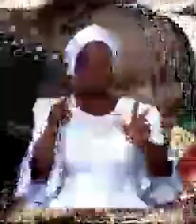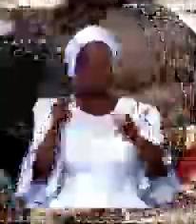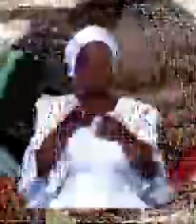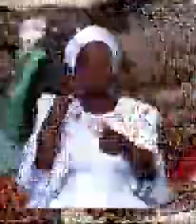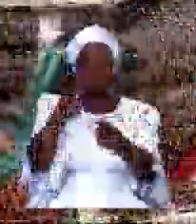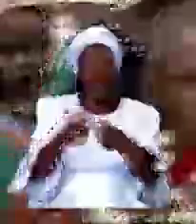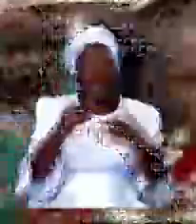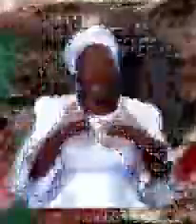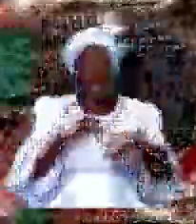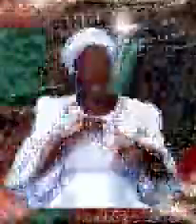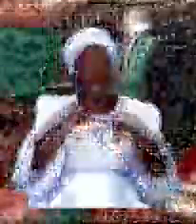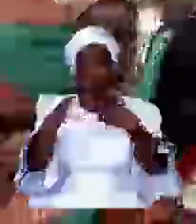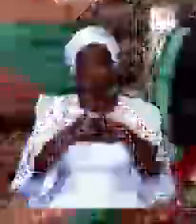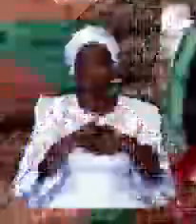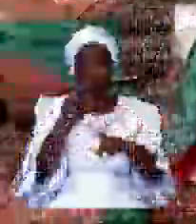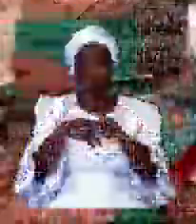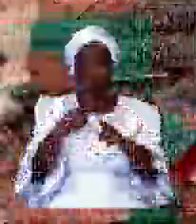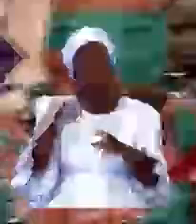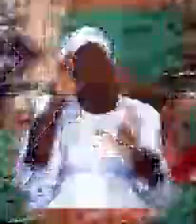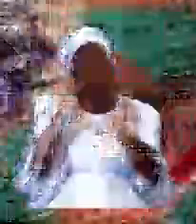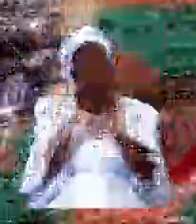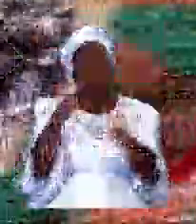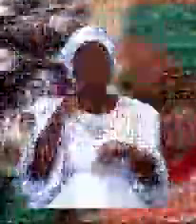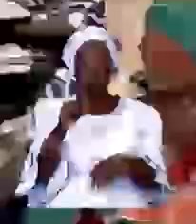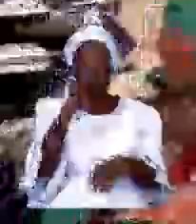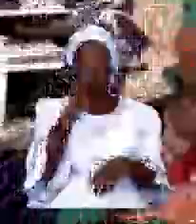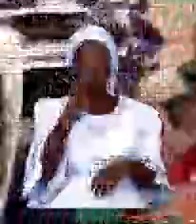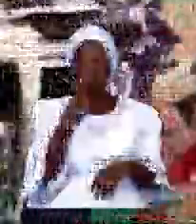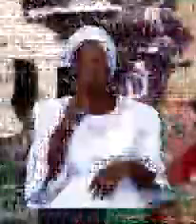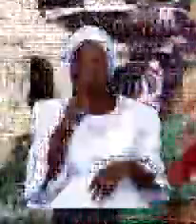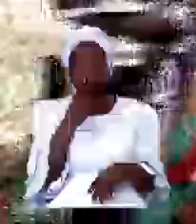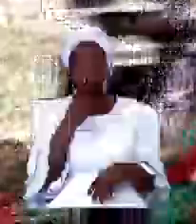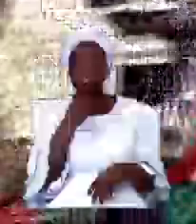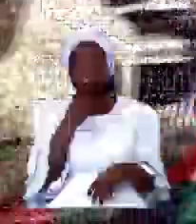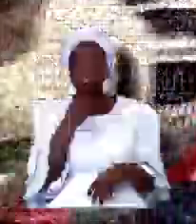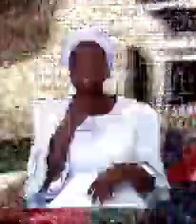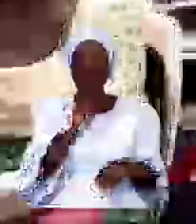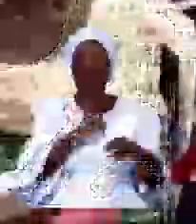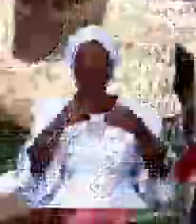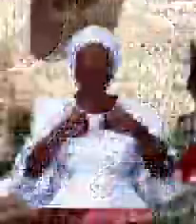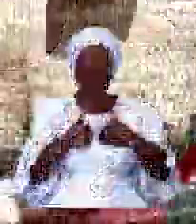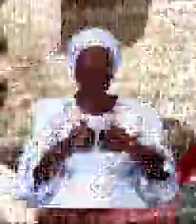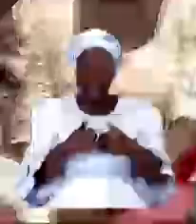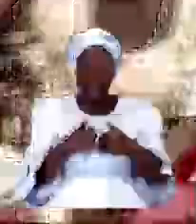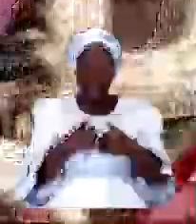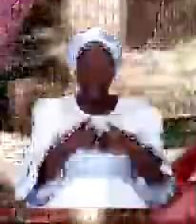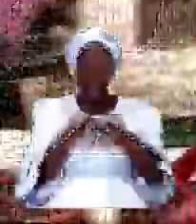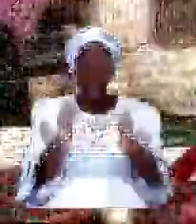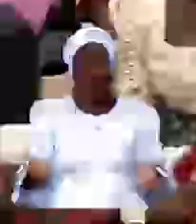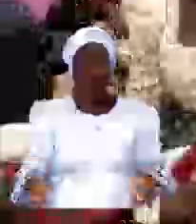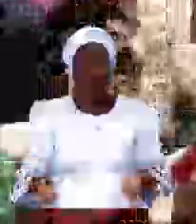23, verse 12. "Neither have I gone back from the commandment of his